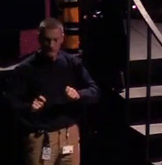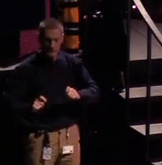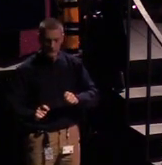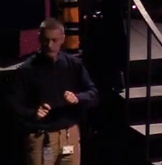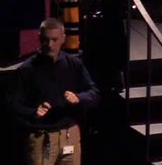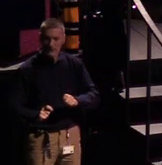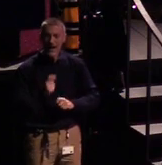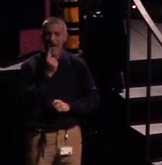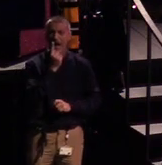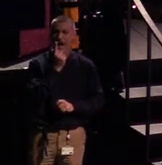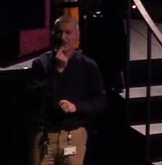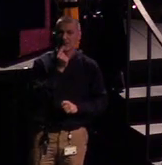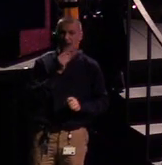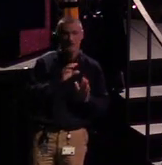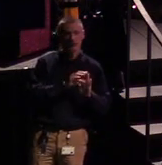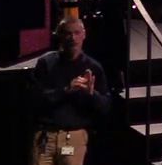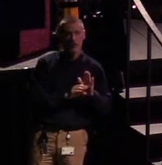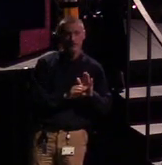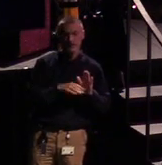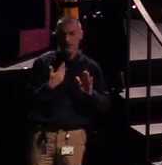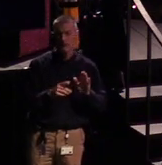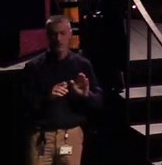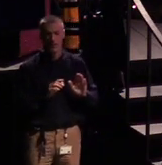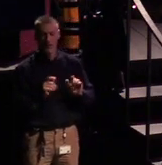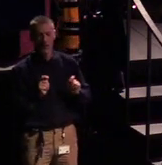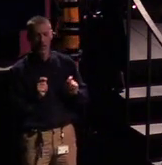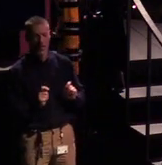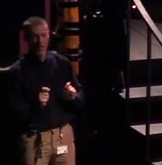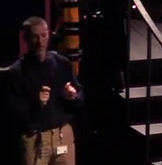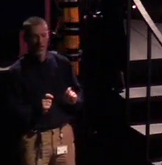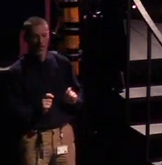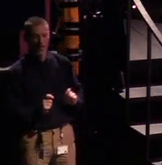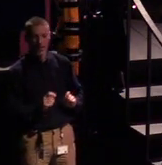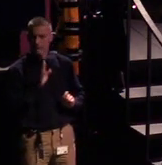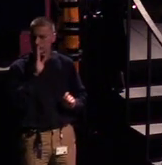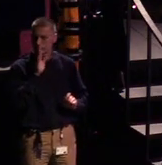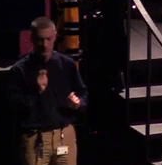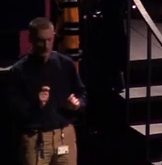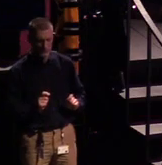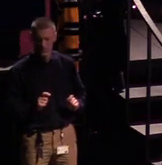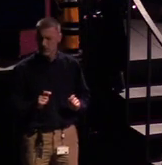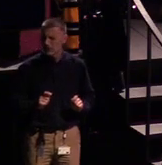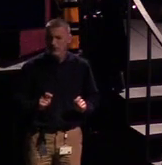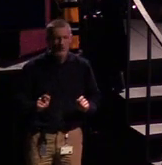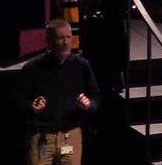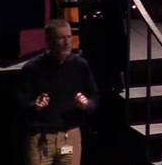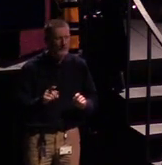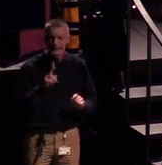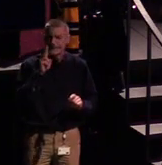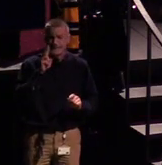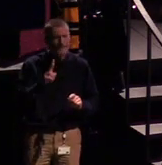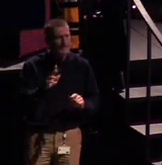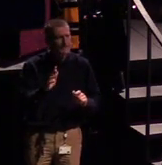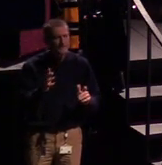eligibility criteria biscuit from the outsides equalizing schemes appear unchanged